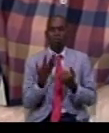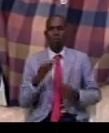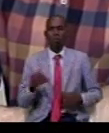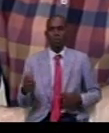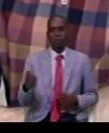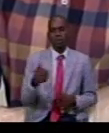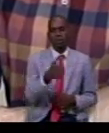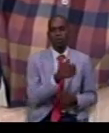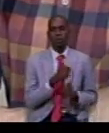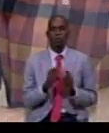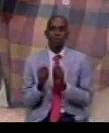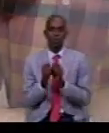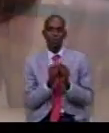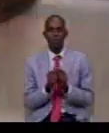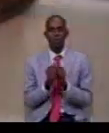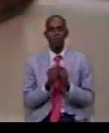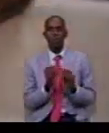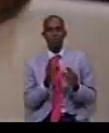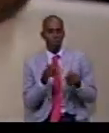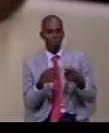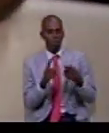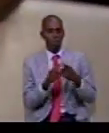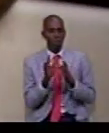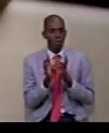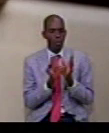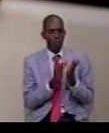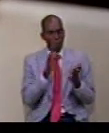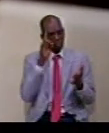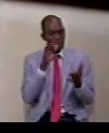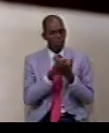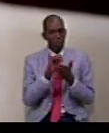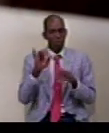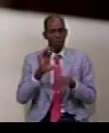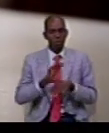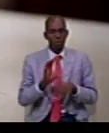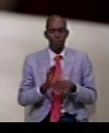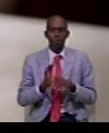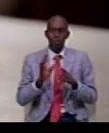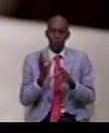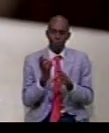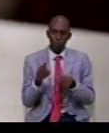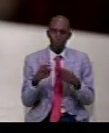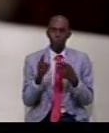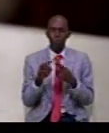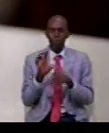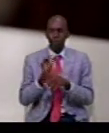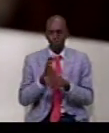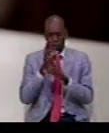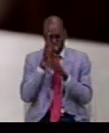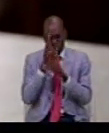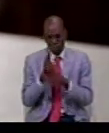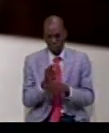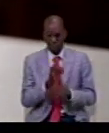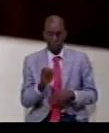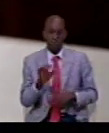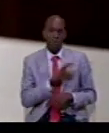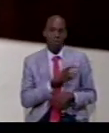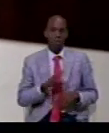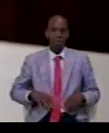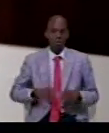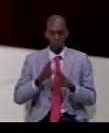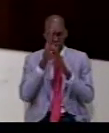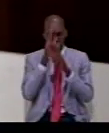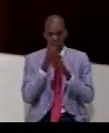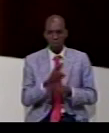together. Get to a Bible-believing church. Get to a church honoring Christ, honoring the